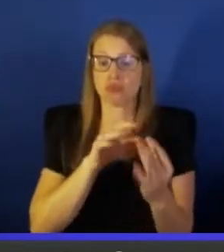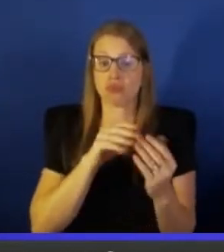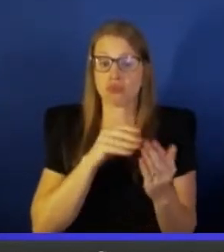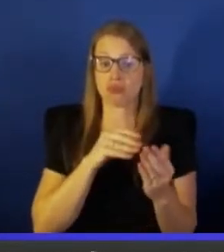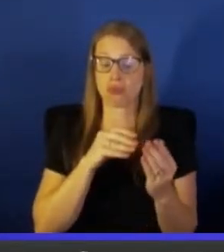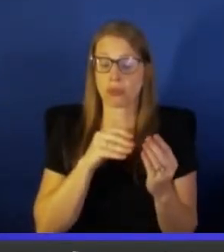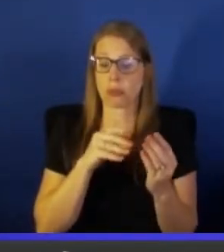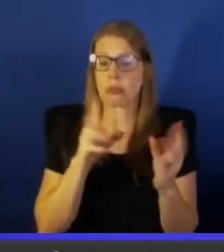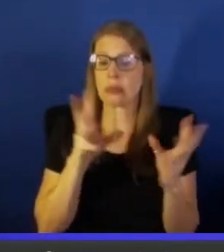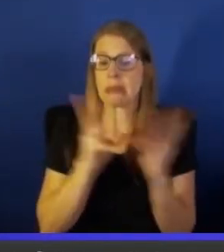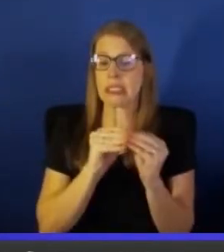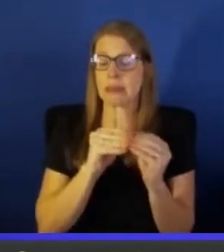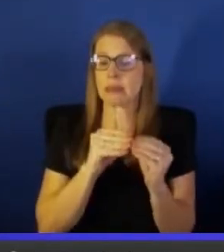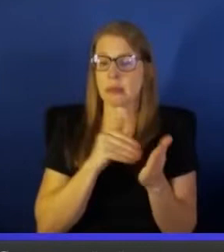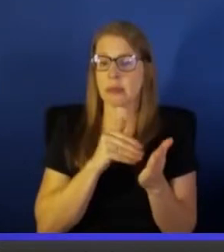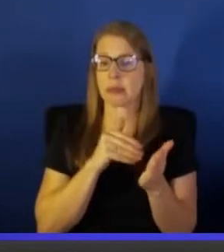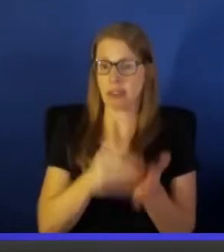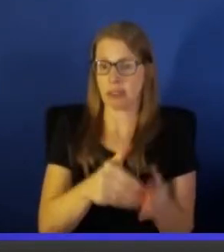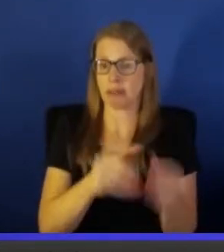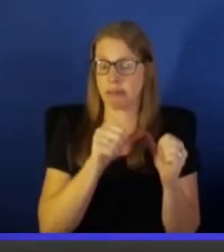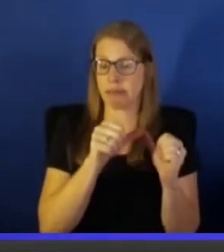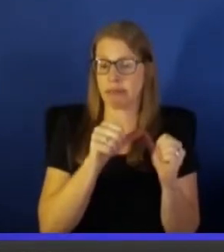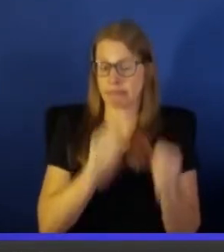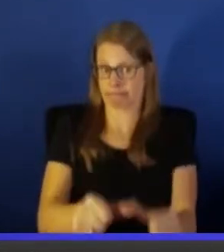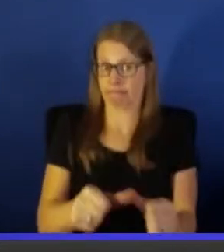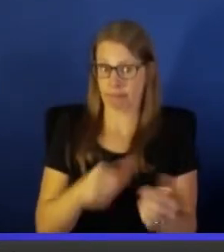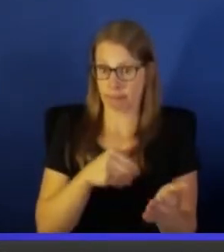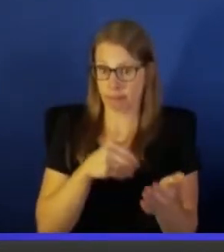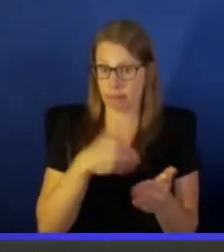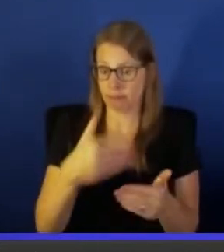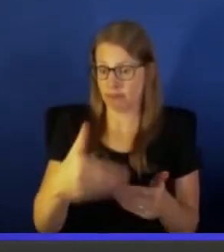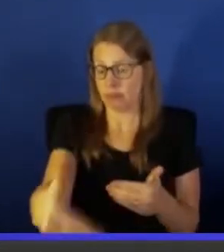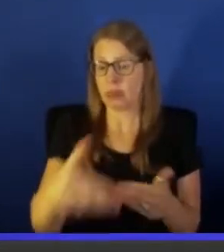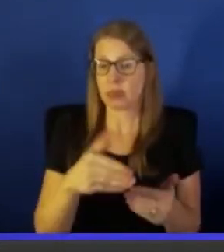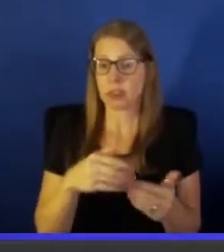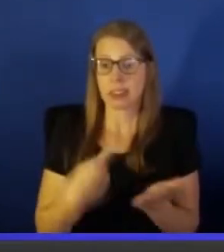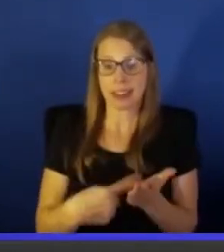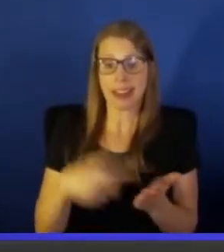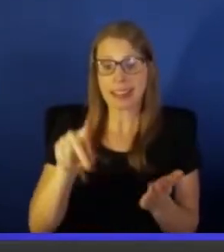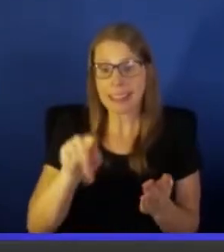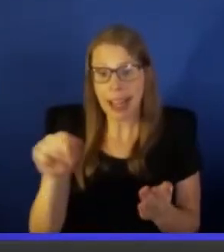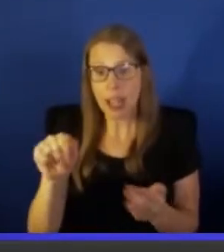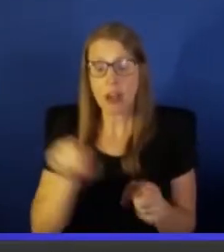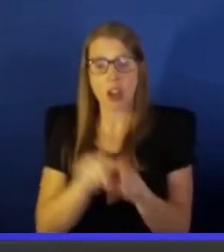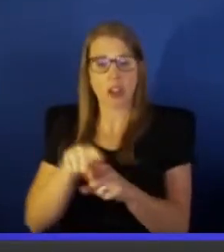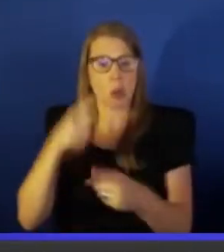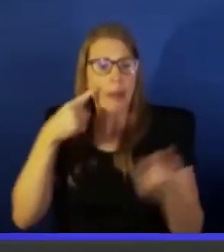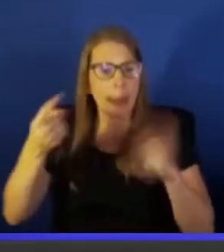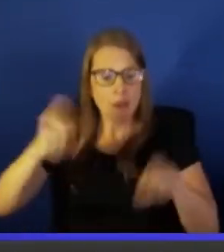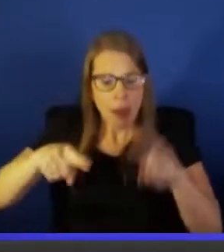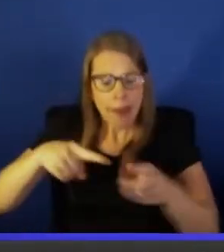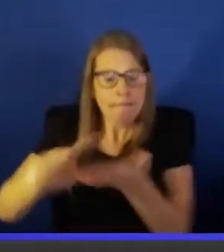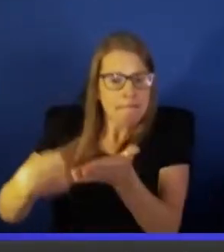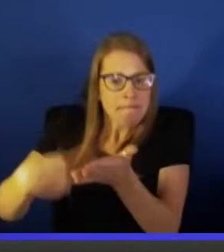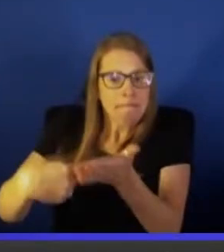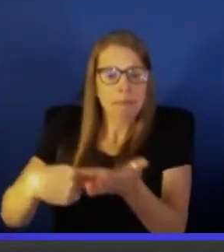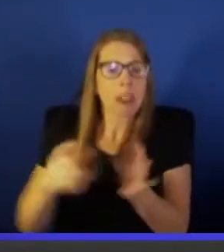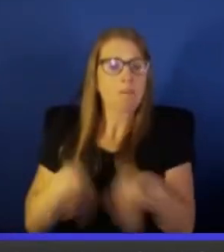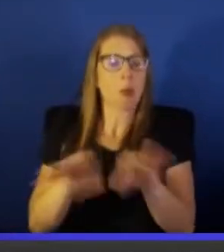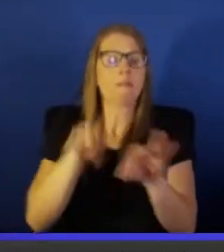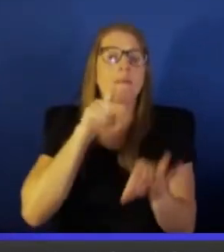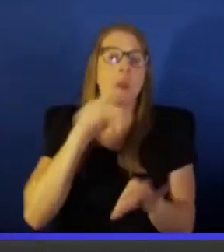to discuss data as well as what initiative folks are planning so that we can collaborate when necessary. So this is helpful for collaboration and